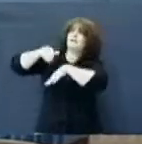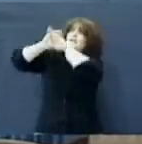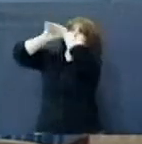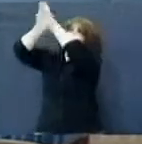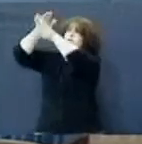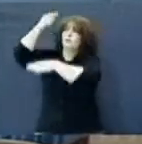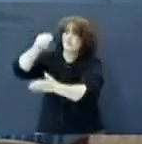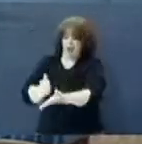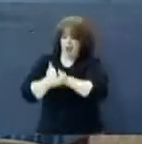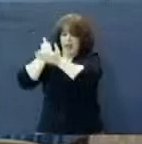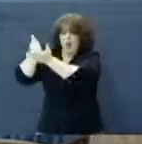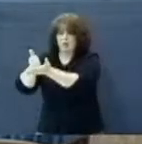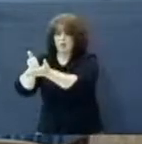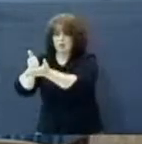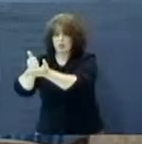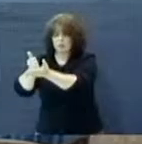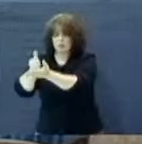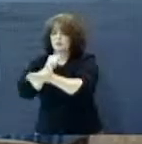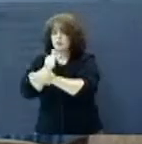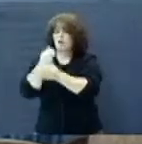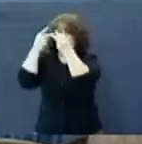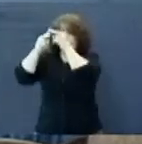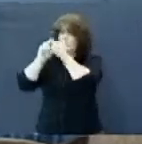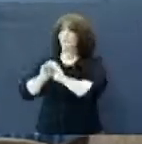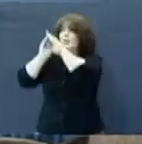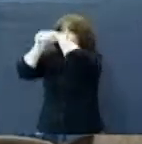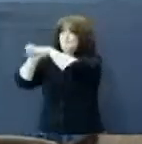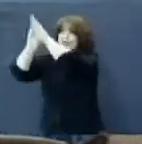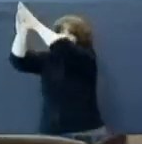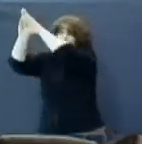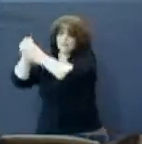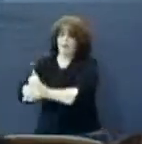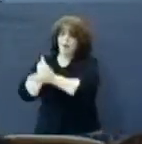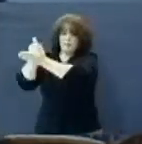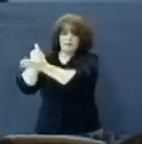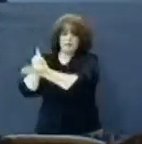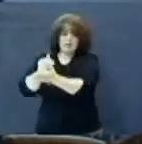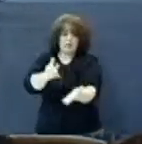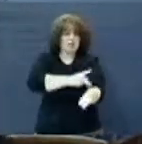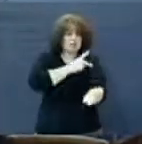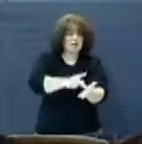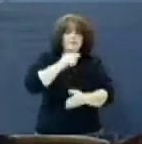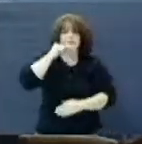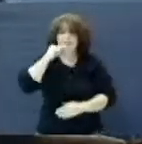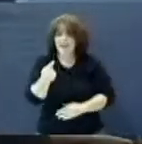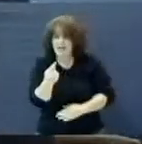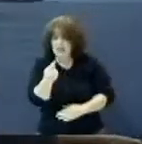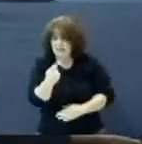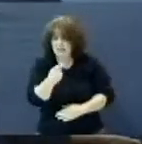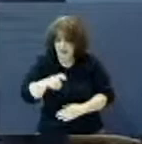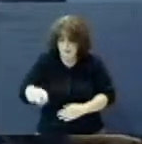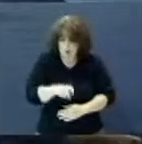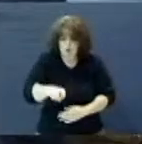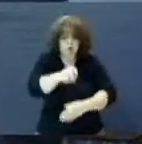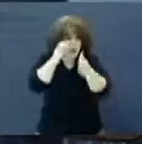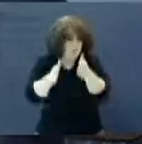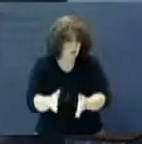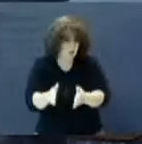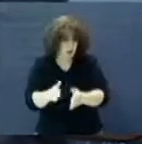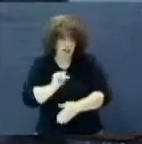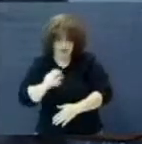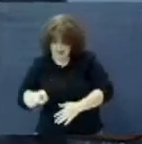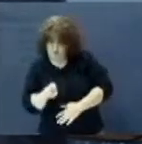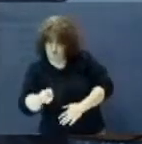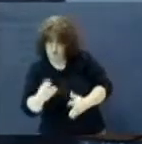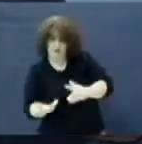for help, he's not looking for the hills for help. What he's saying is, I'm a pilgrim. I'm getting ready to travel through